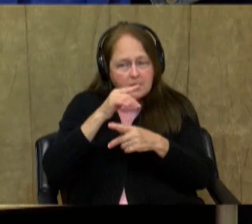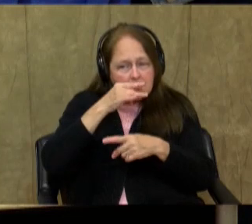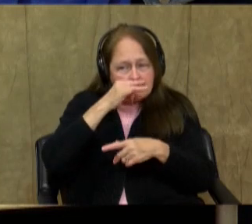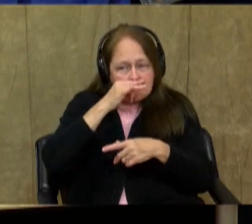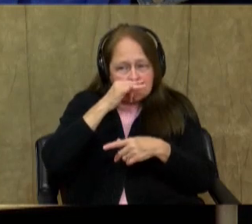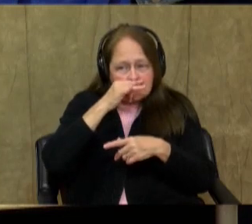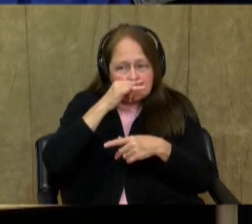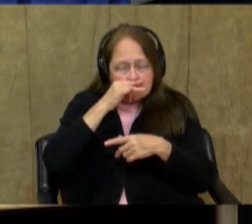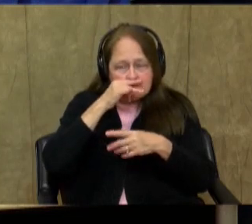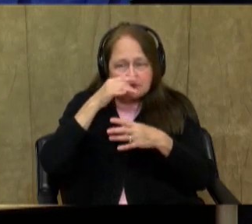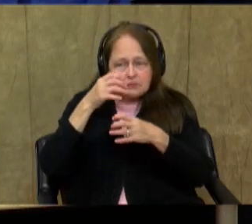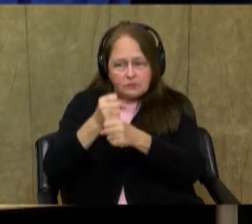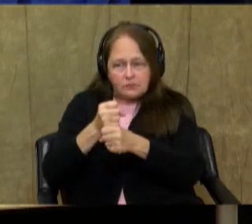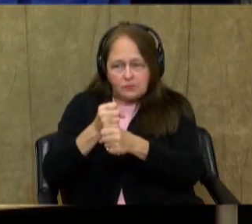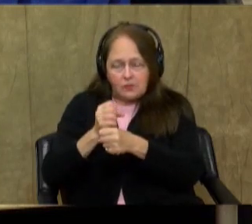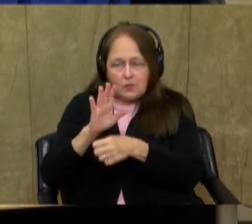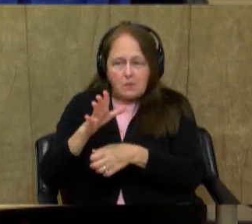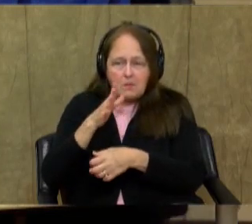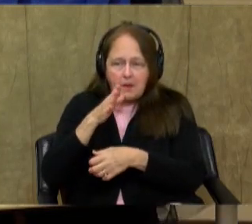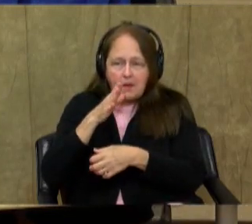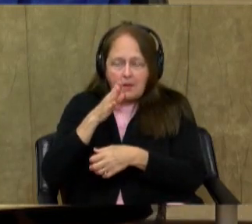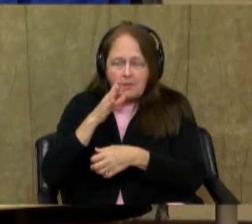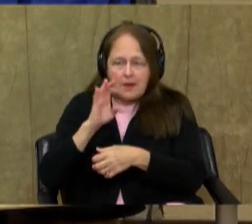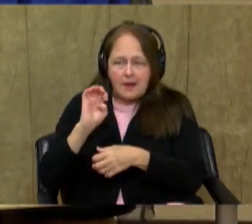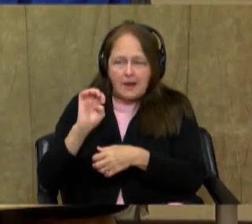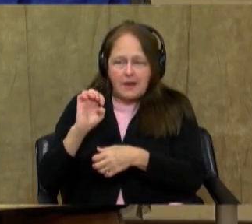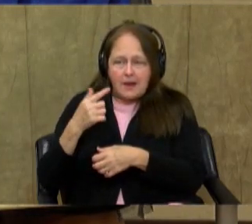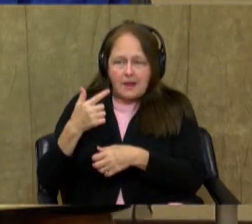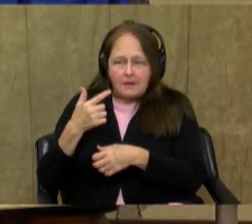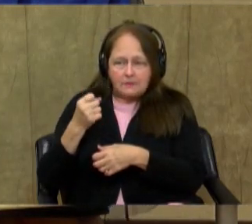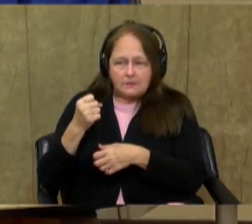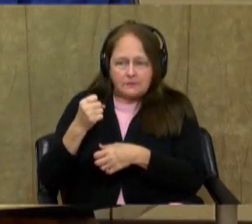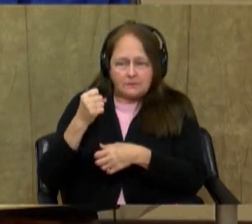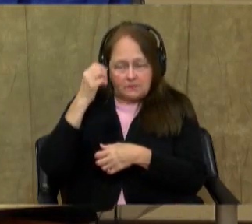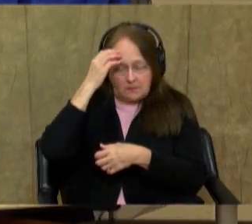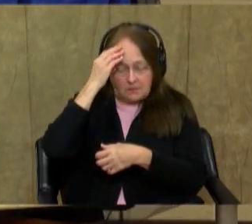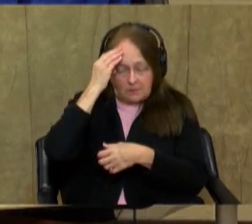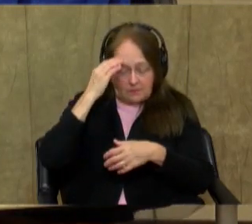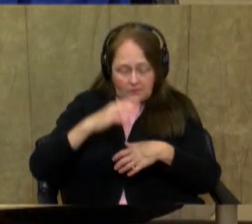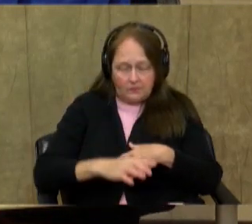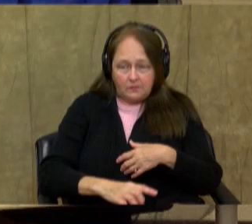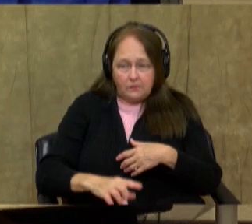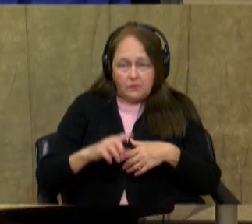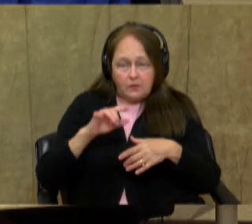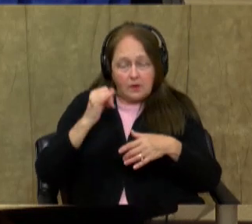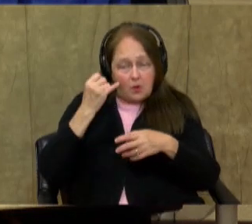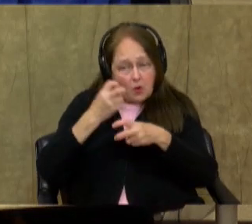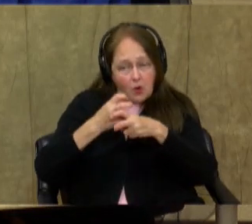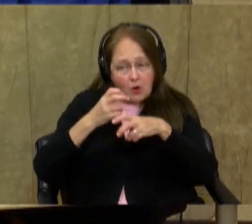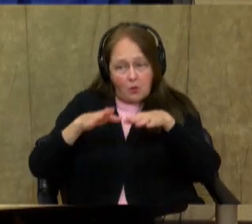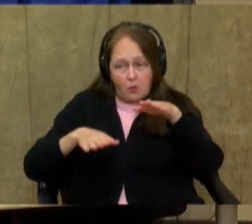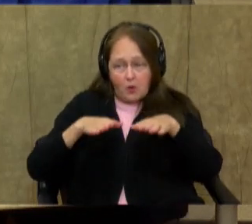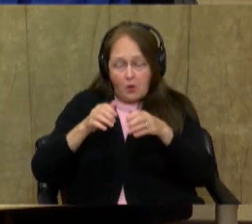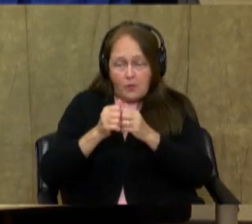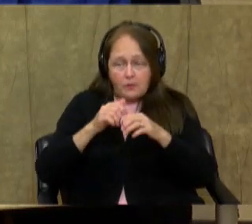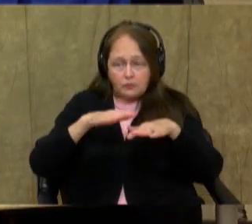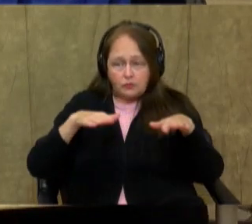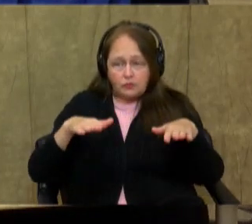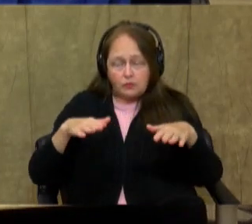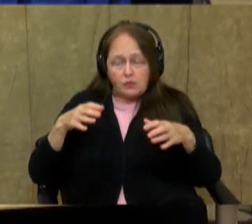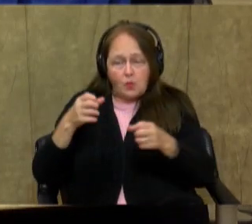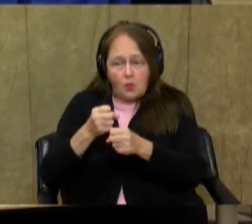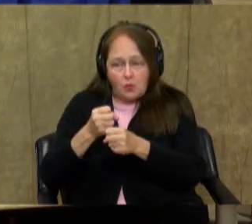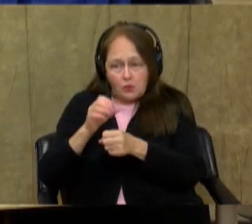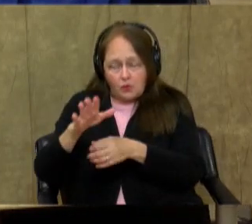hanging around her legs. It's kind of difficult to move around if children are attached to your legs and your feet. That's a big